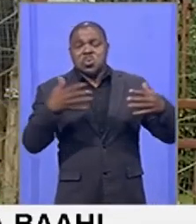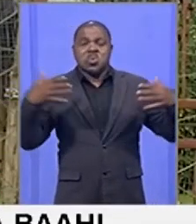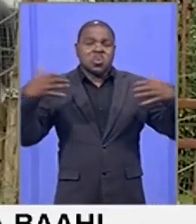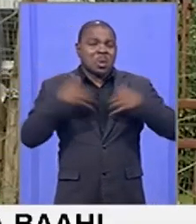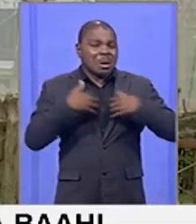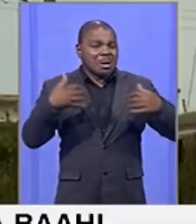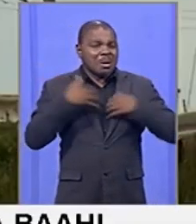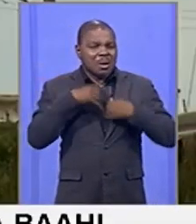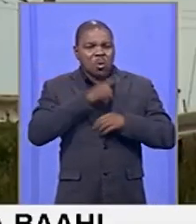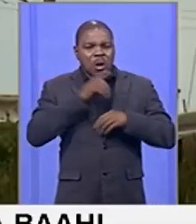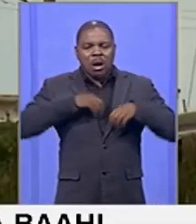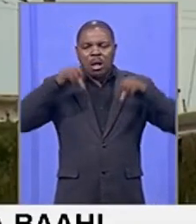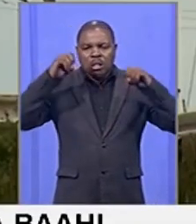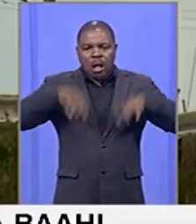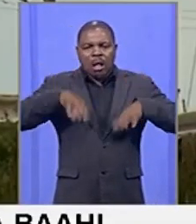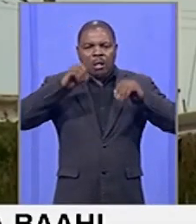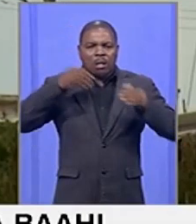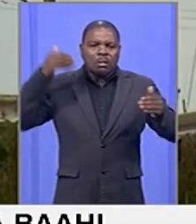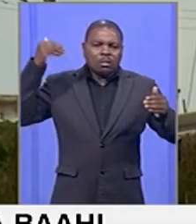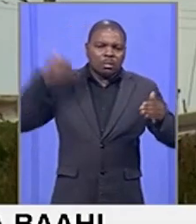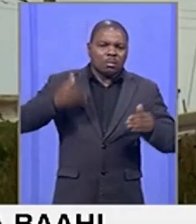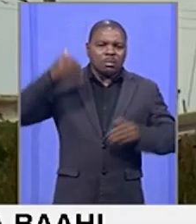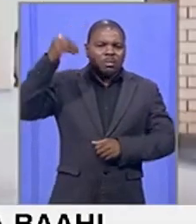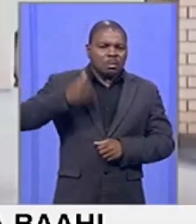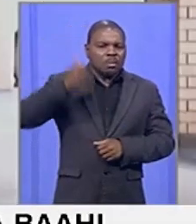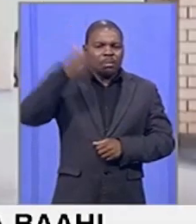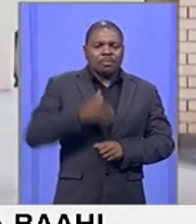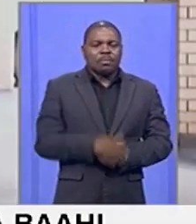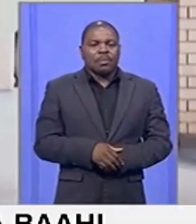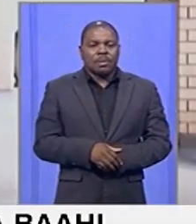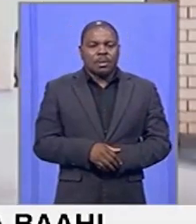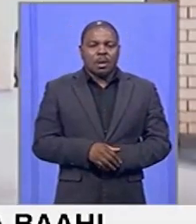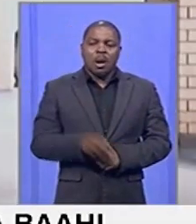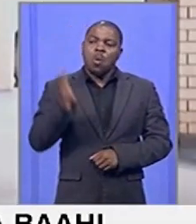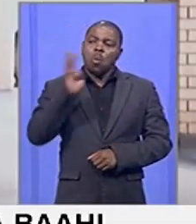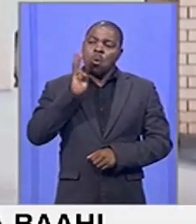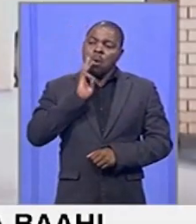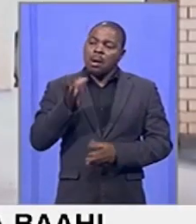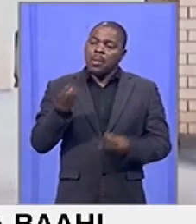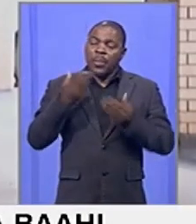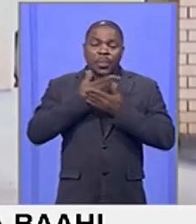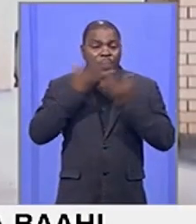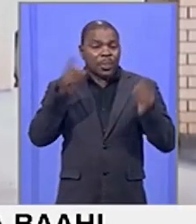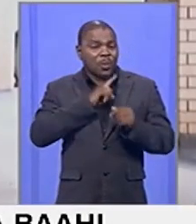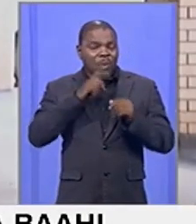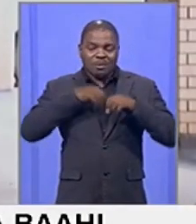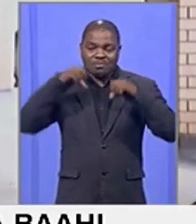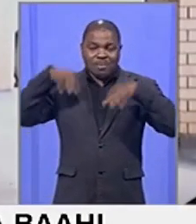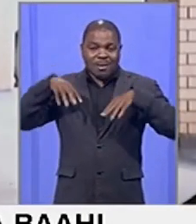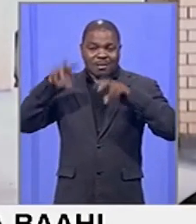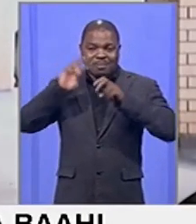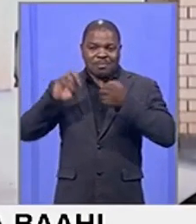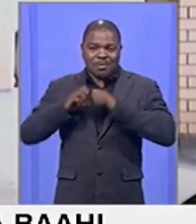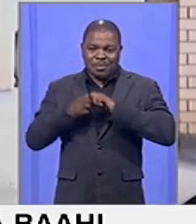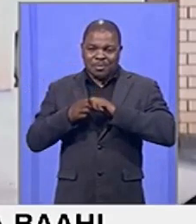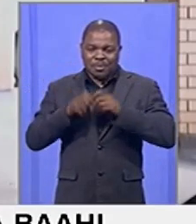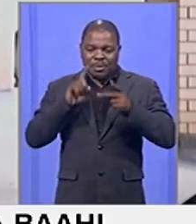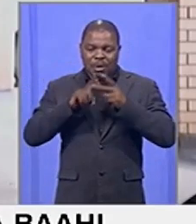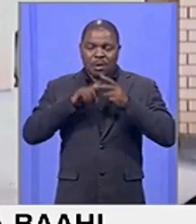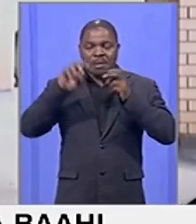le kgaogo ya gangwe le gape ya motlakase. A re fitlhele ke metsi ka taba load shedding, and then he mabone a